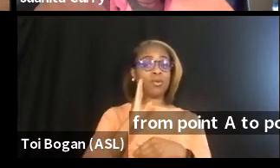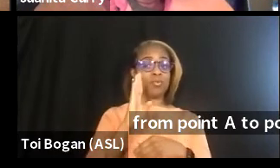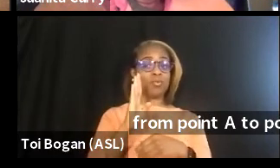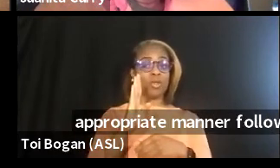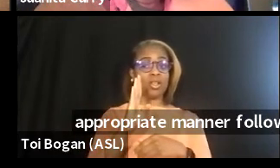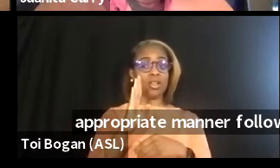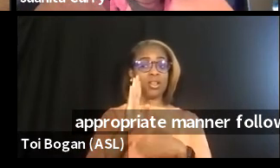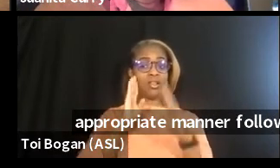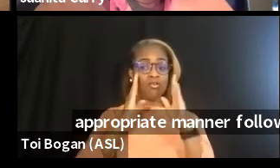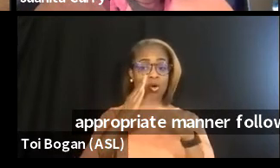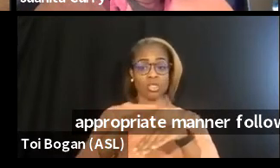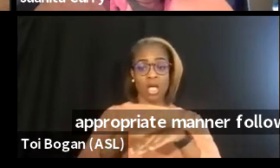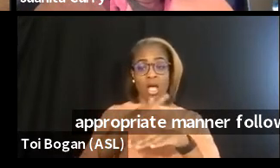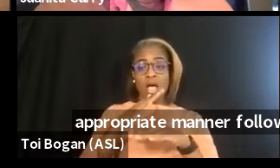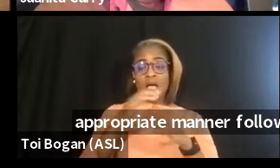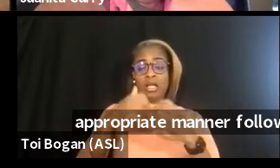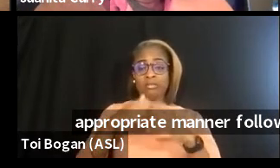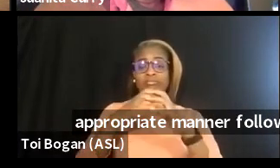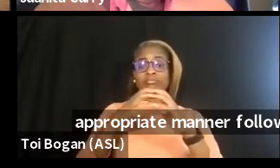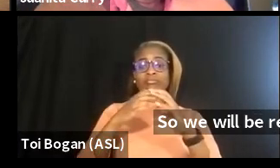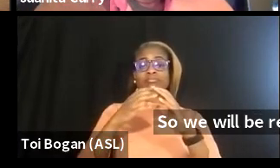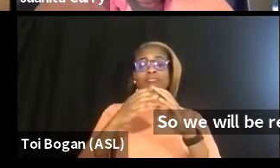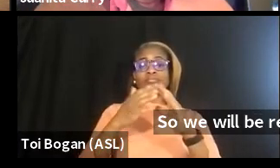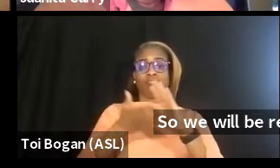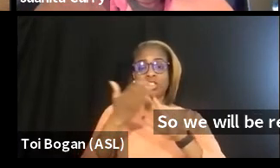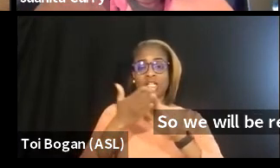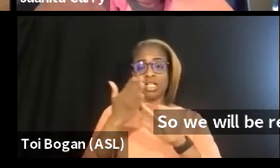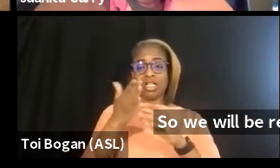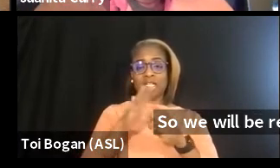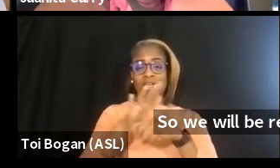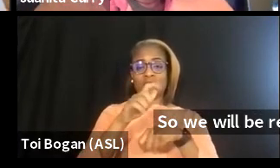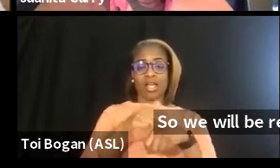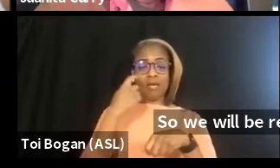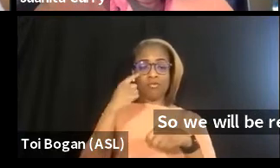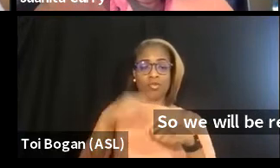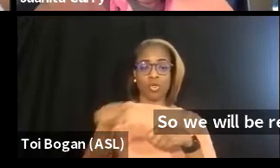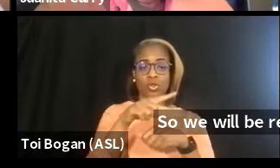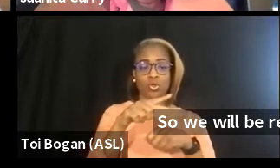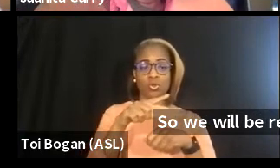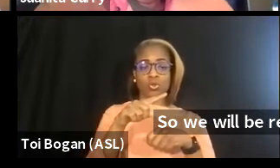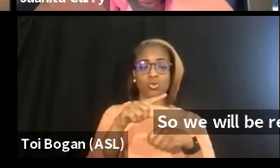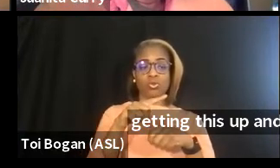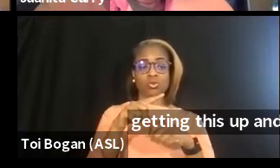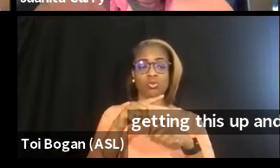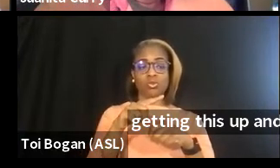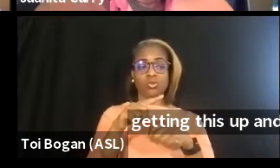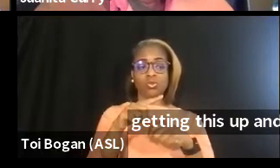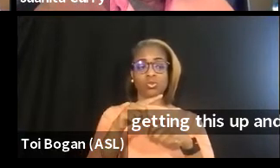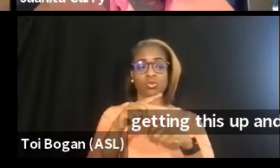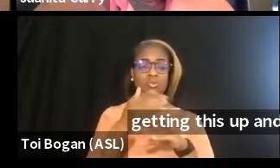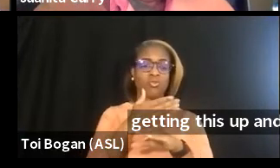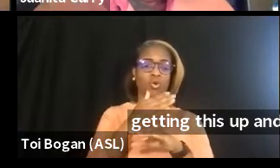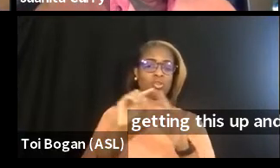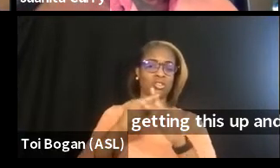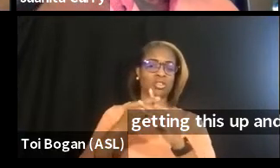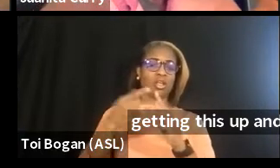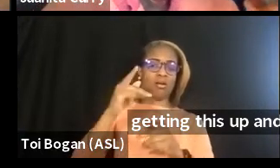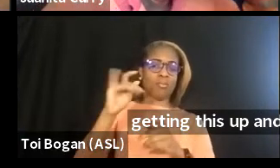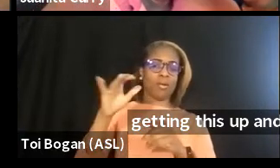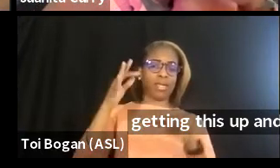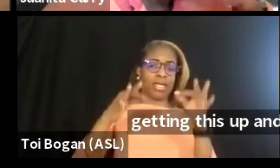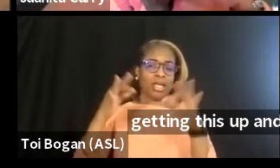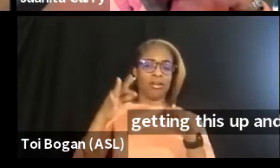really focused on getting this up and running in time for you all to be doing public hearings and doing kind of the really